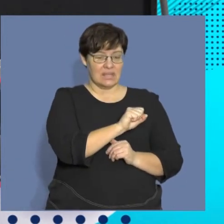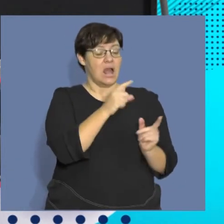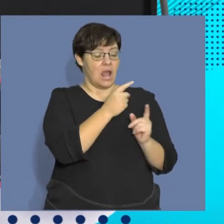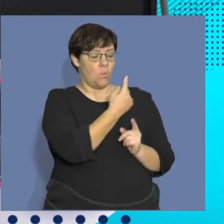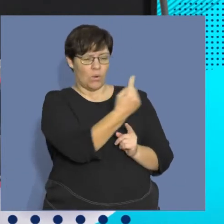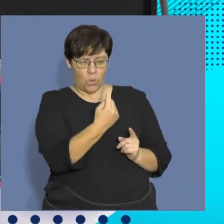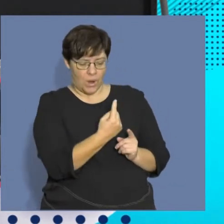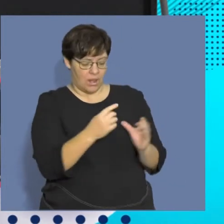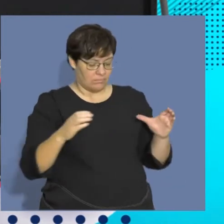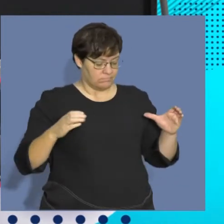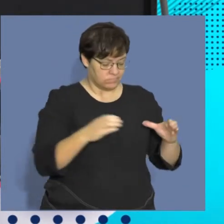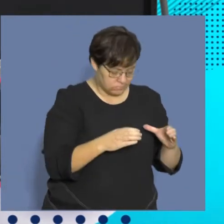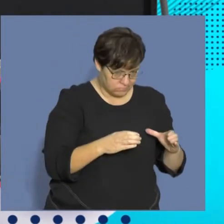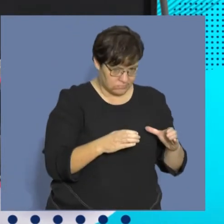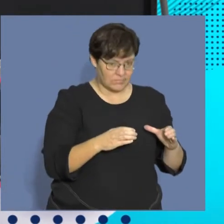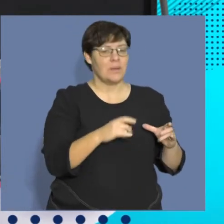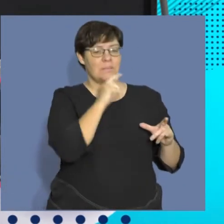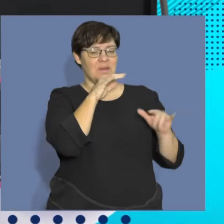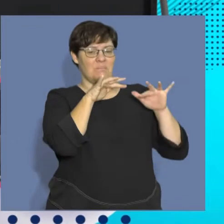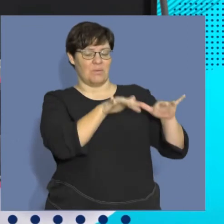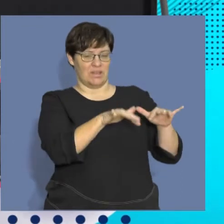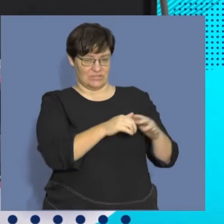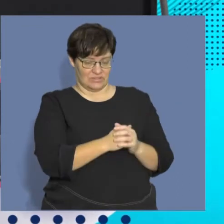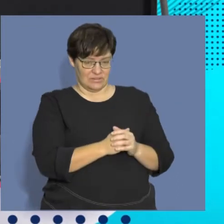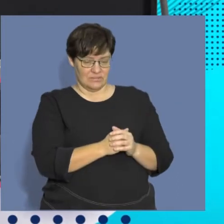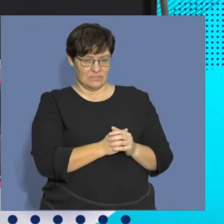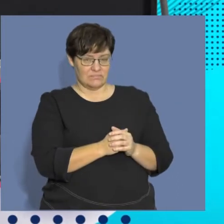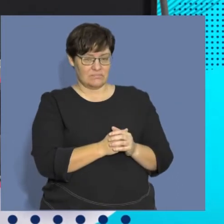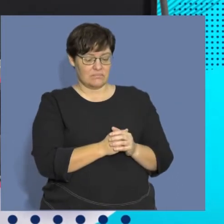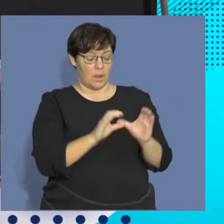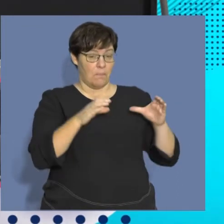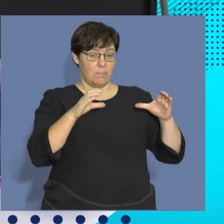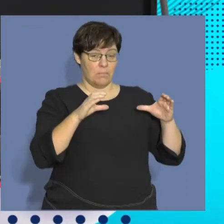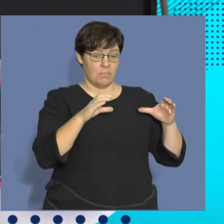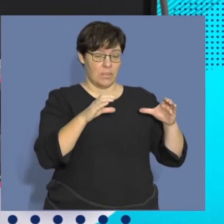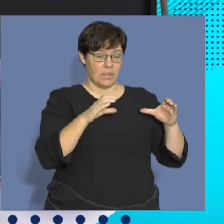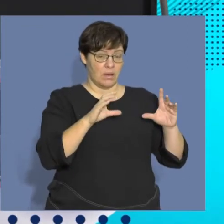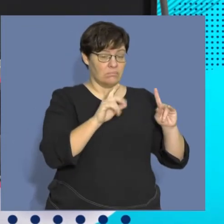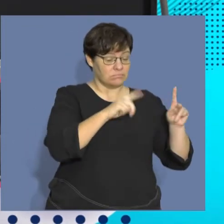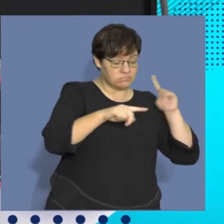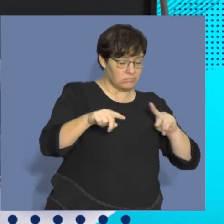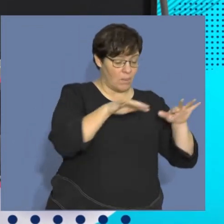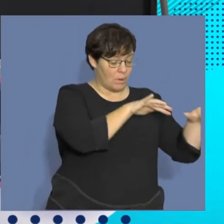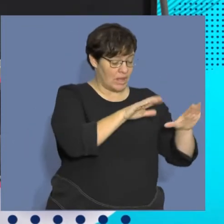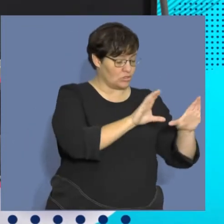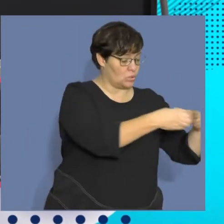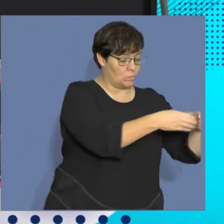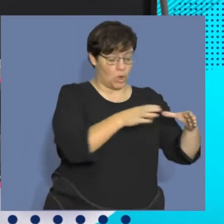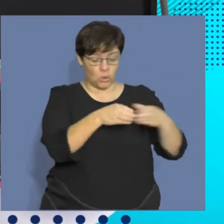of the species in the same area, population. Collection of